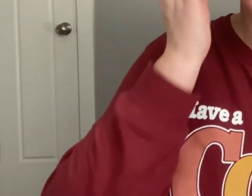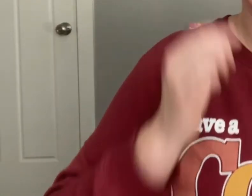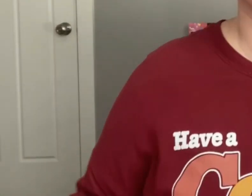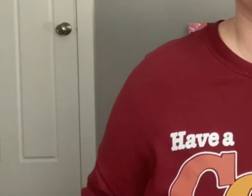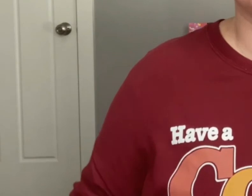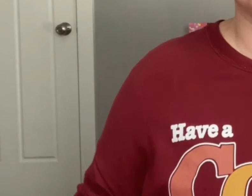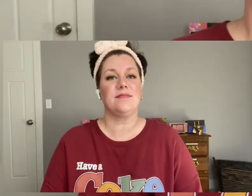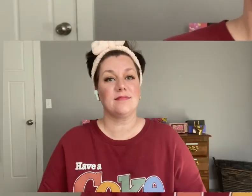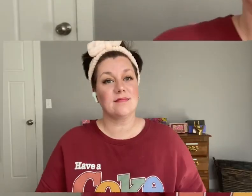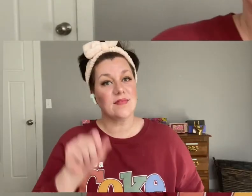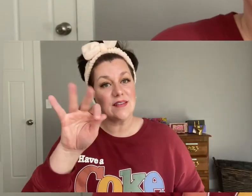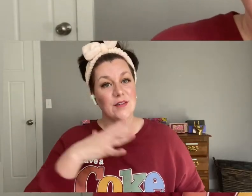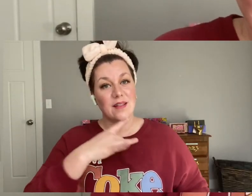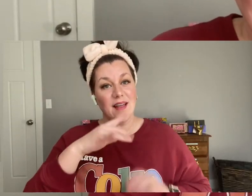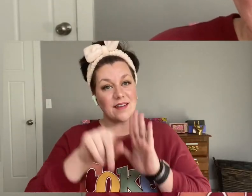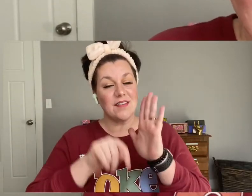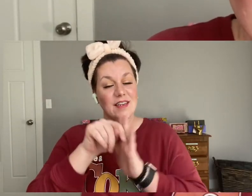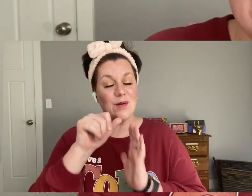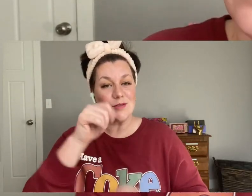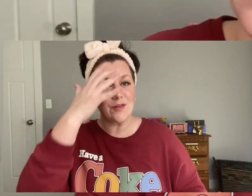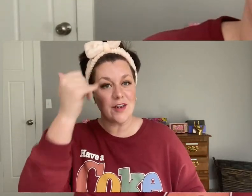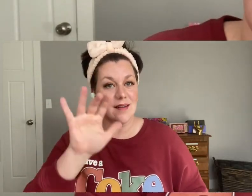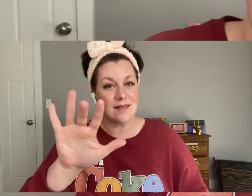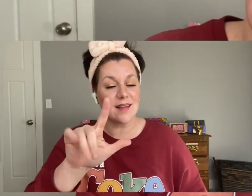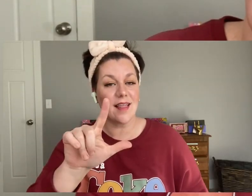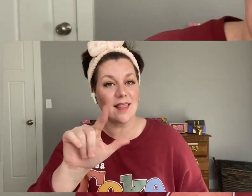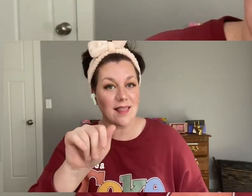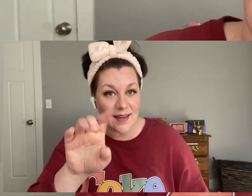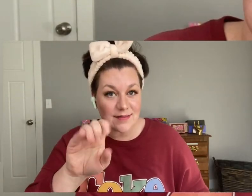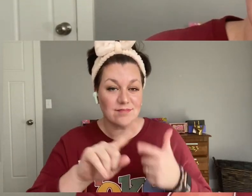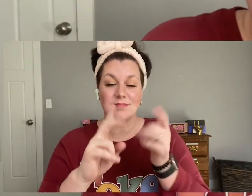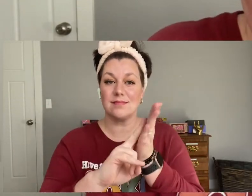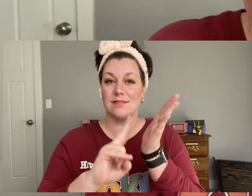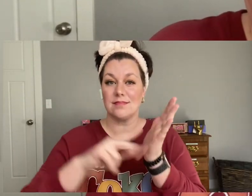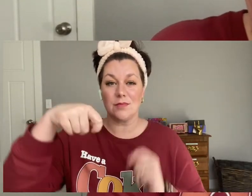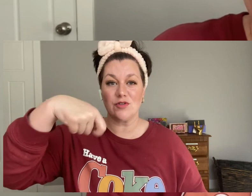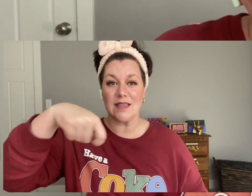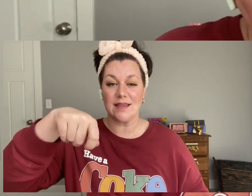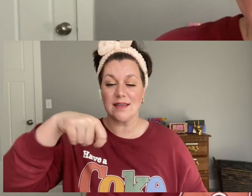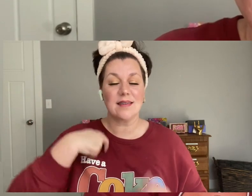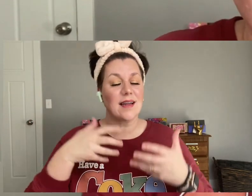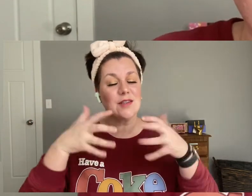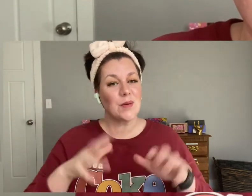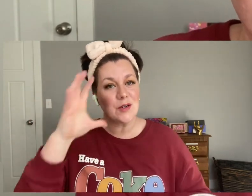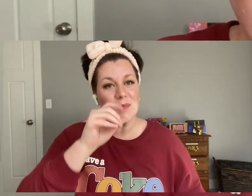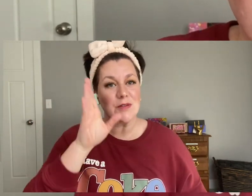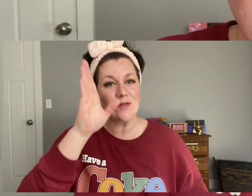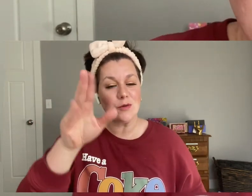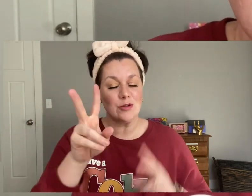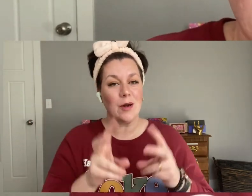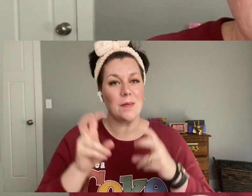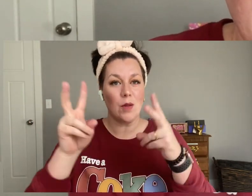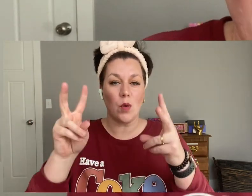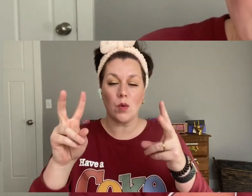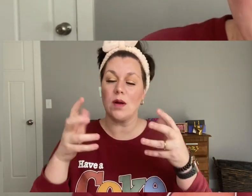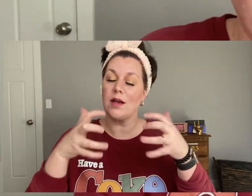everybody. Guys, if you like this video, don't forget to like, subscribe, and ring that notification bell so